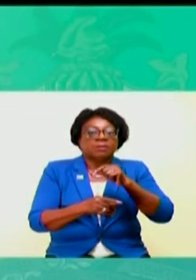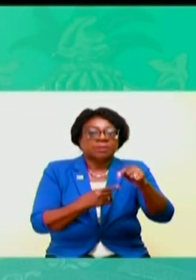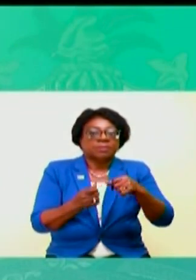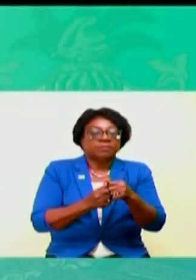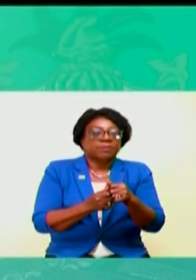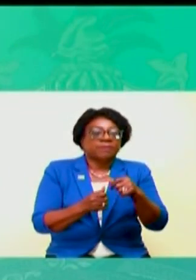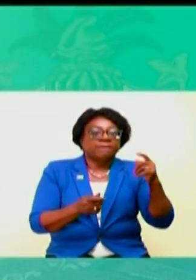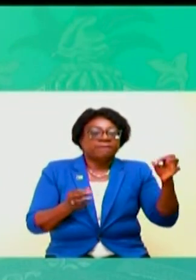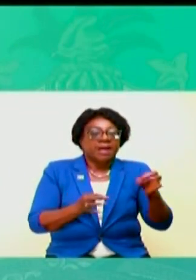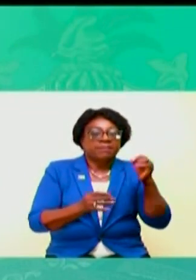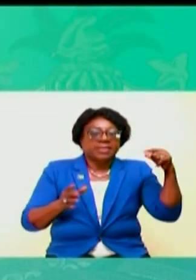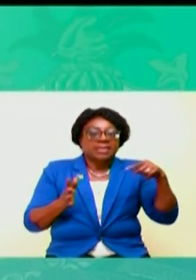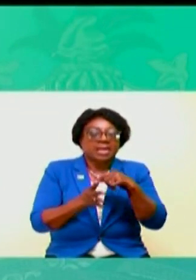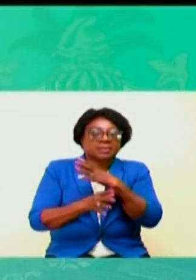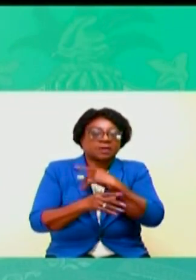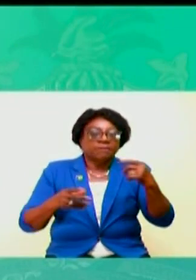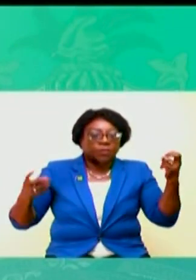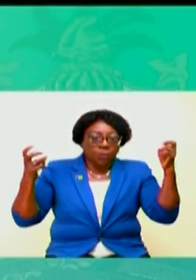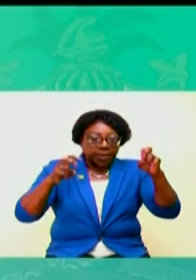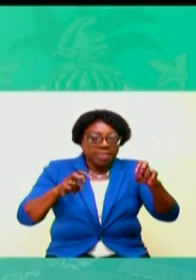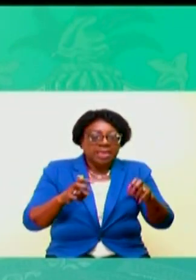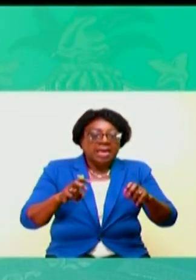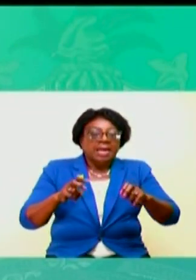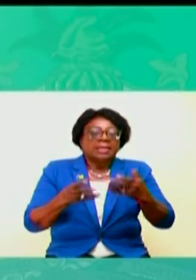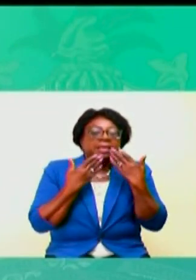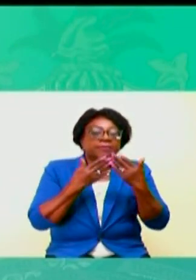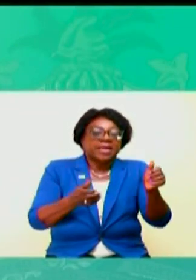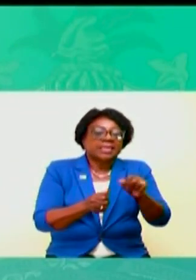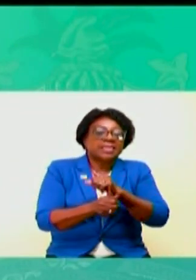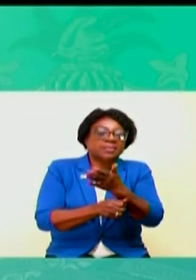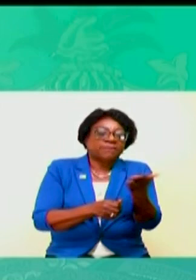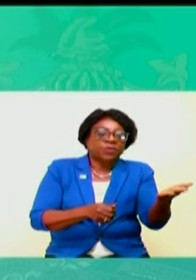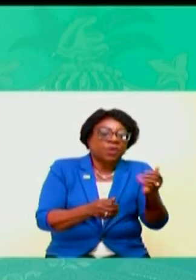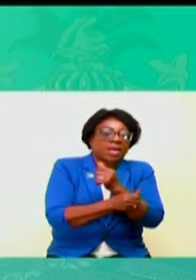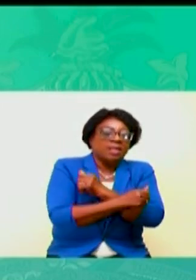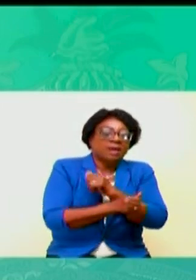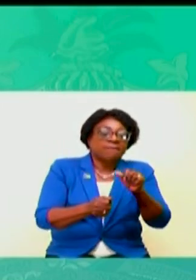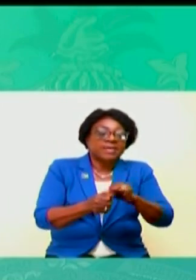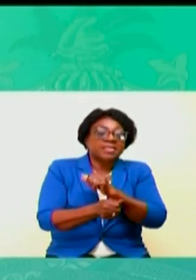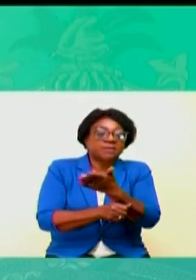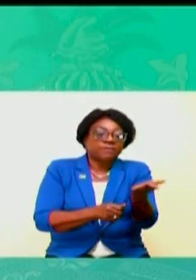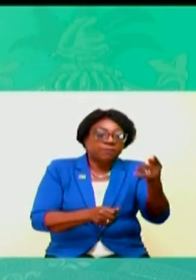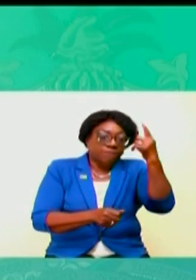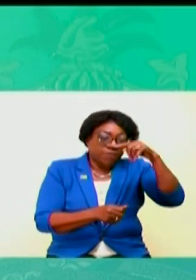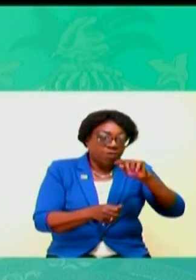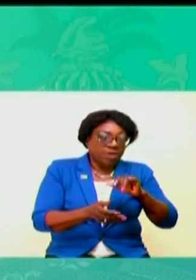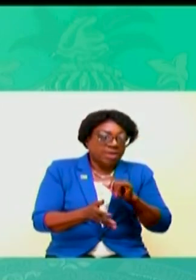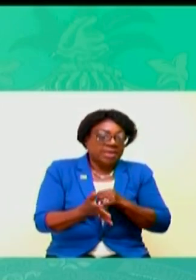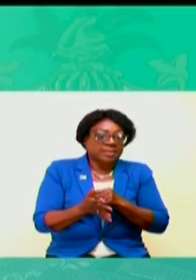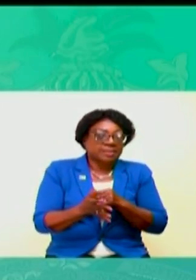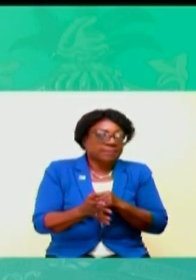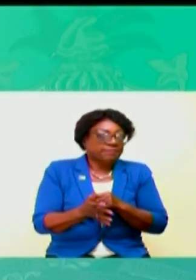the wicked. And I thank each of you and love each of you for it. God continue to bless you.